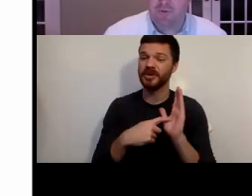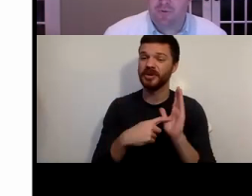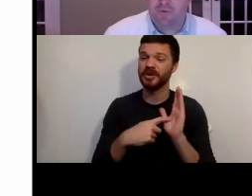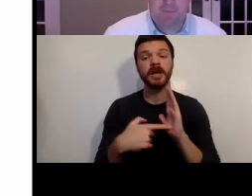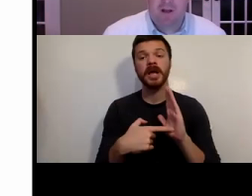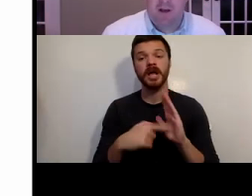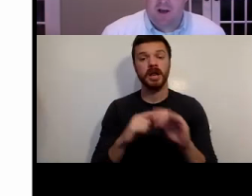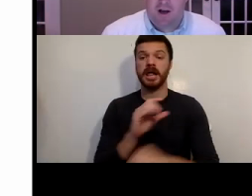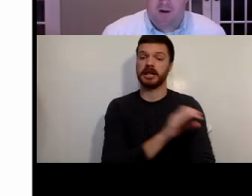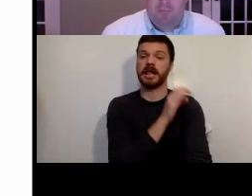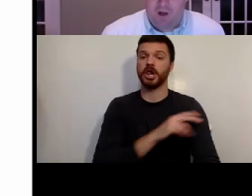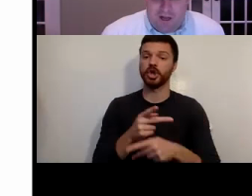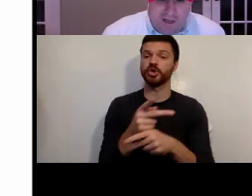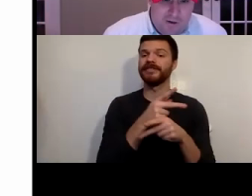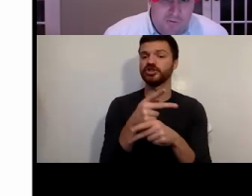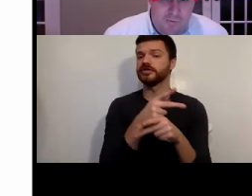clinical supervision.